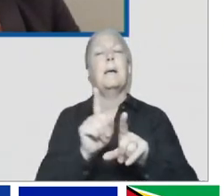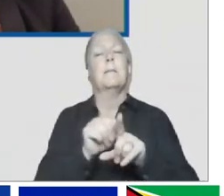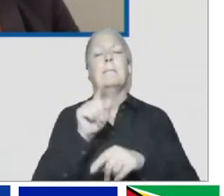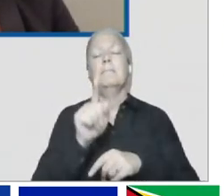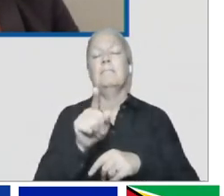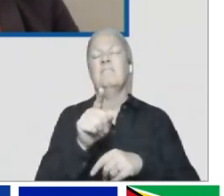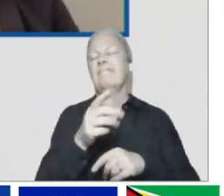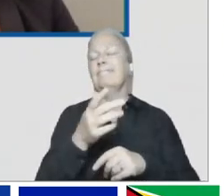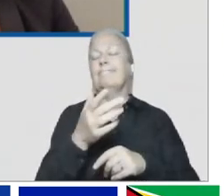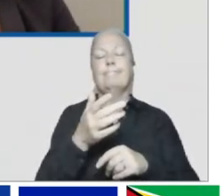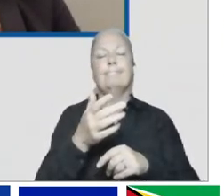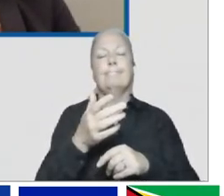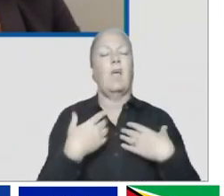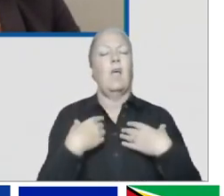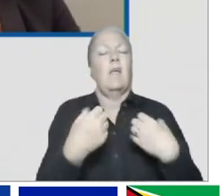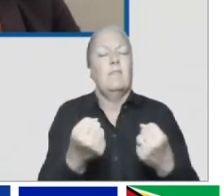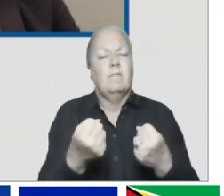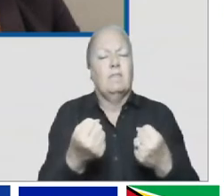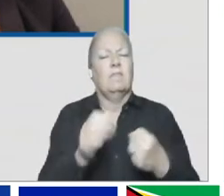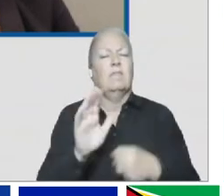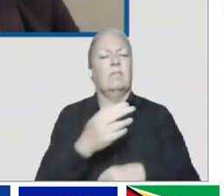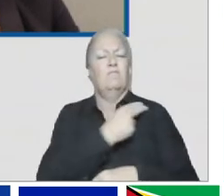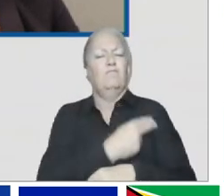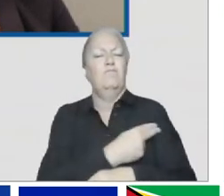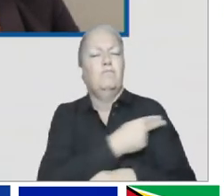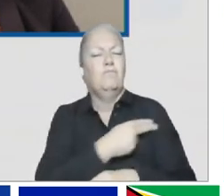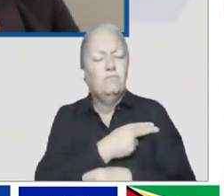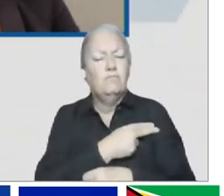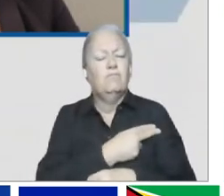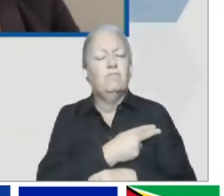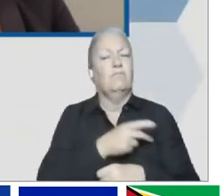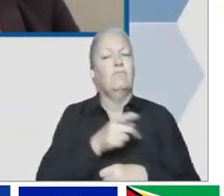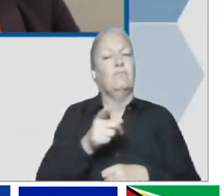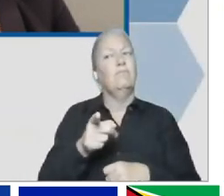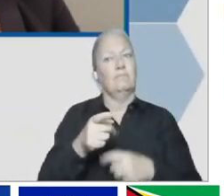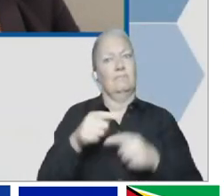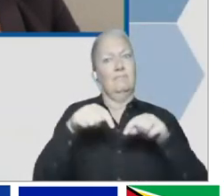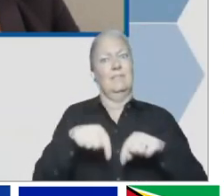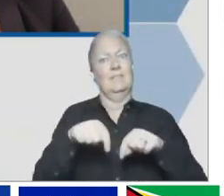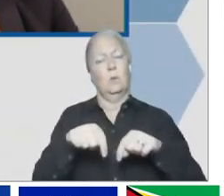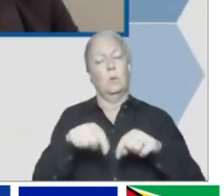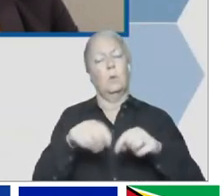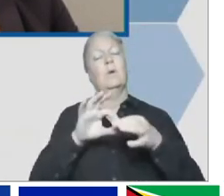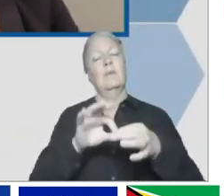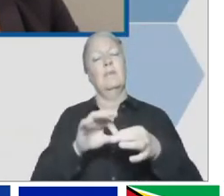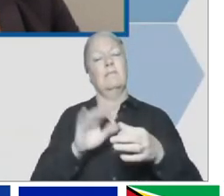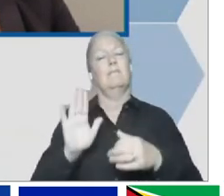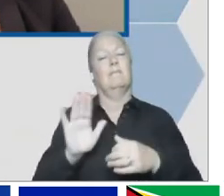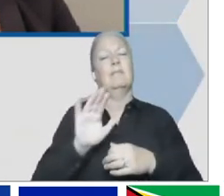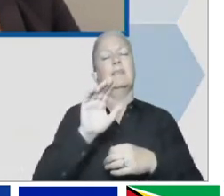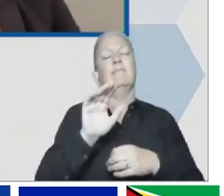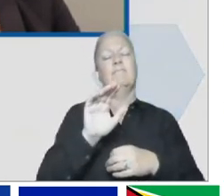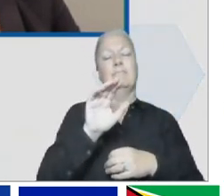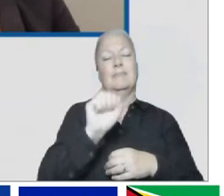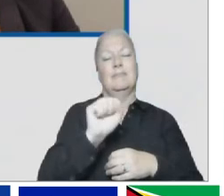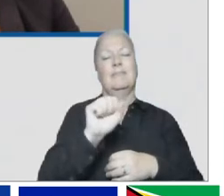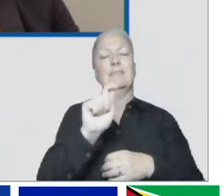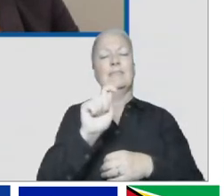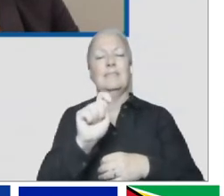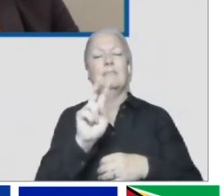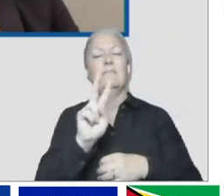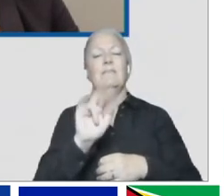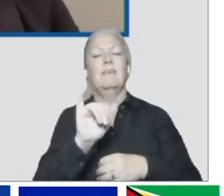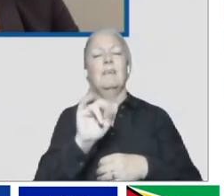of topics and very relevant in St. Vincent and the Grenadines. And she has been in that